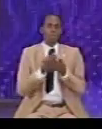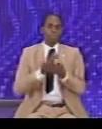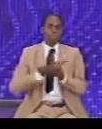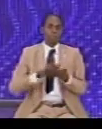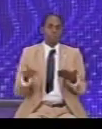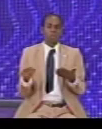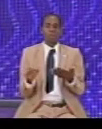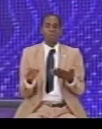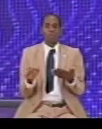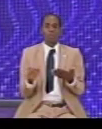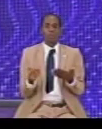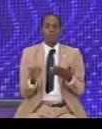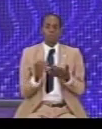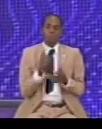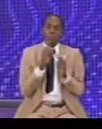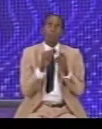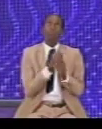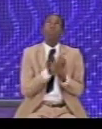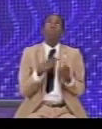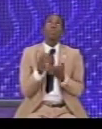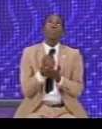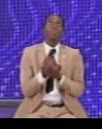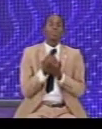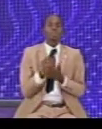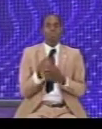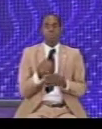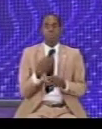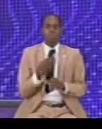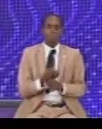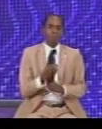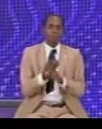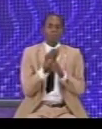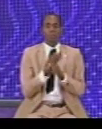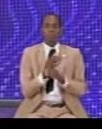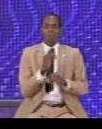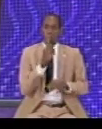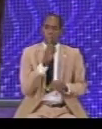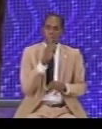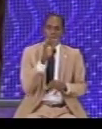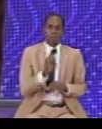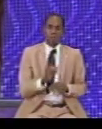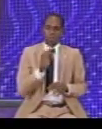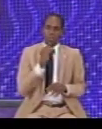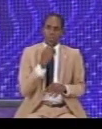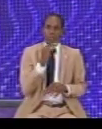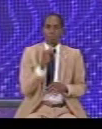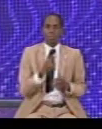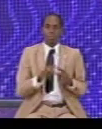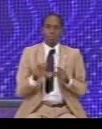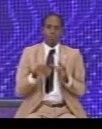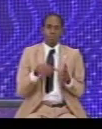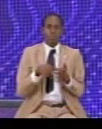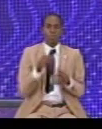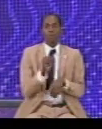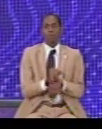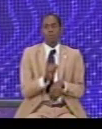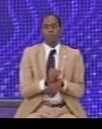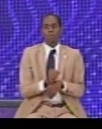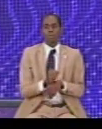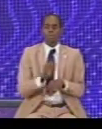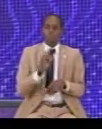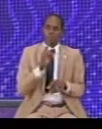here am I. Help me faithfully, diligently to do this job. Faithfully,